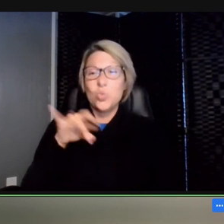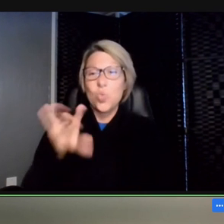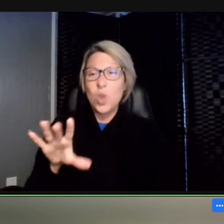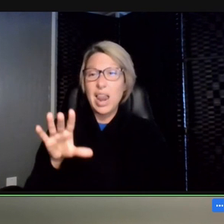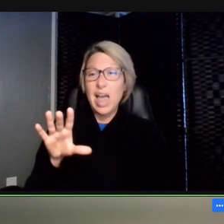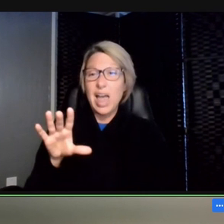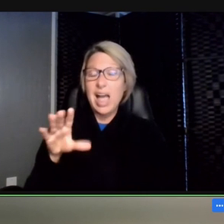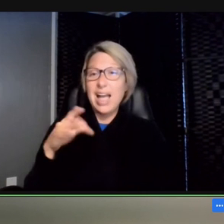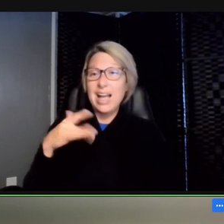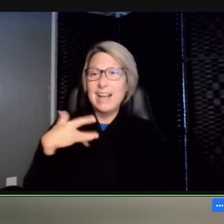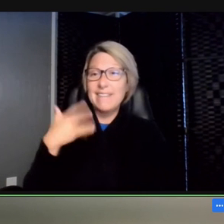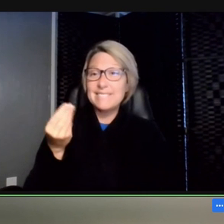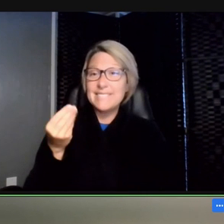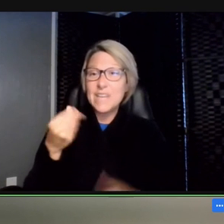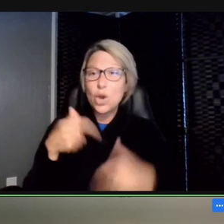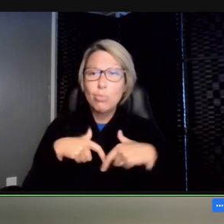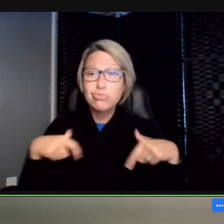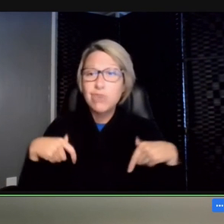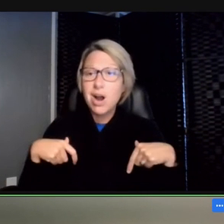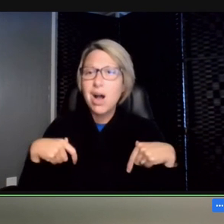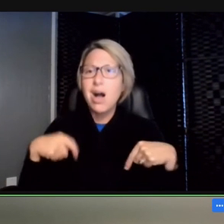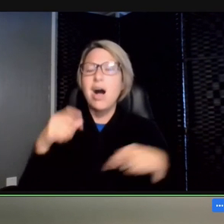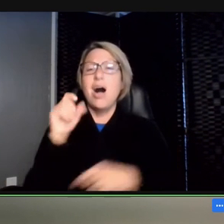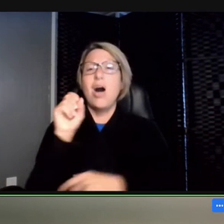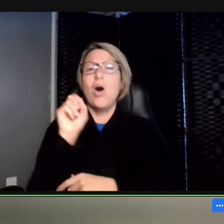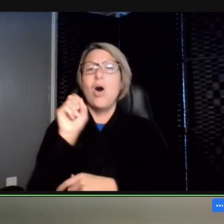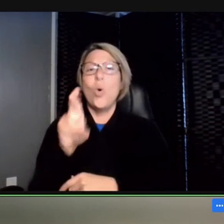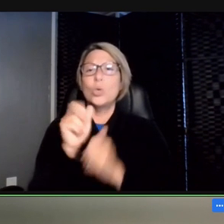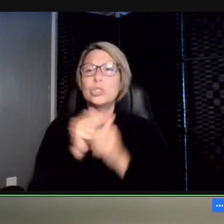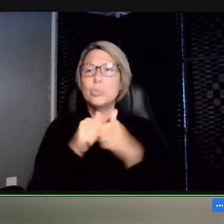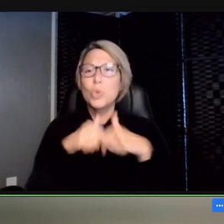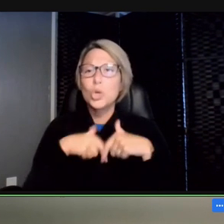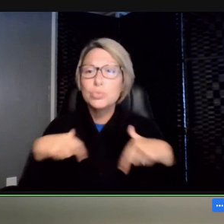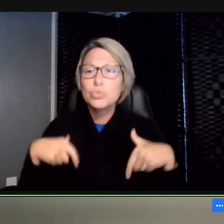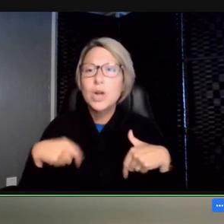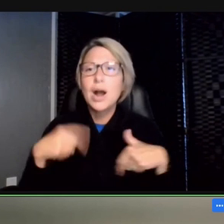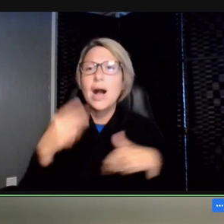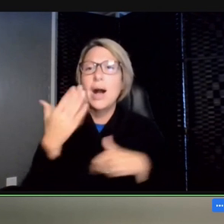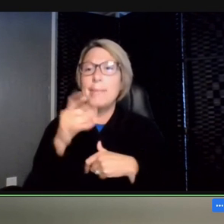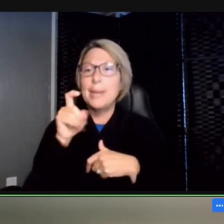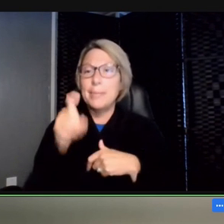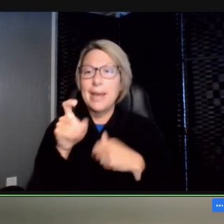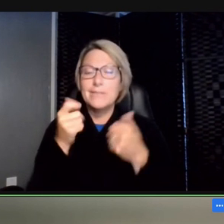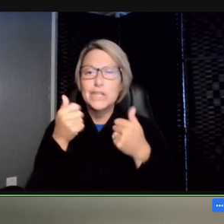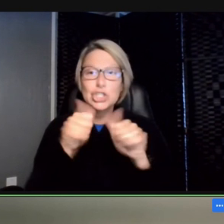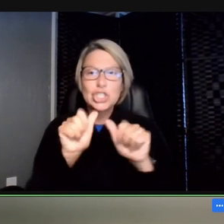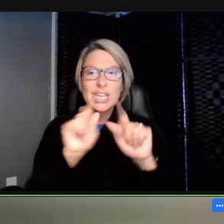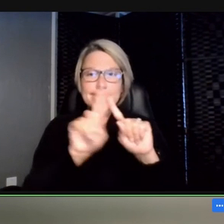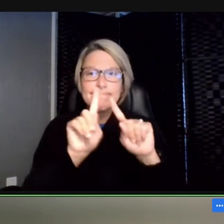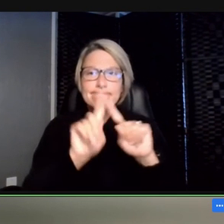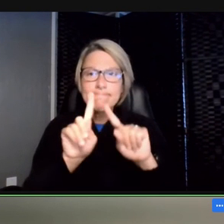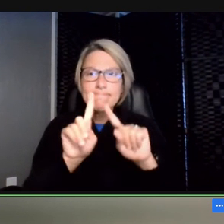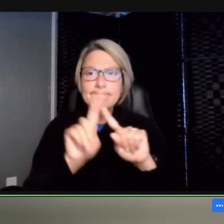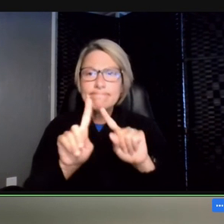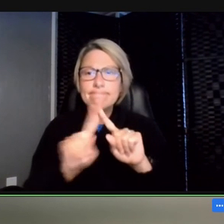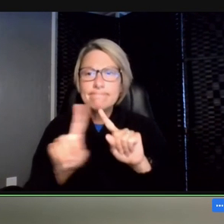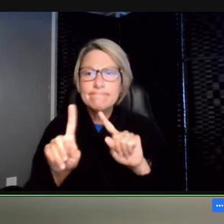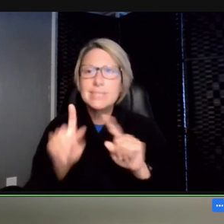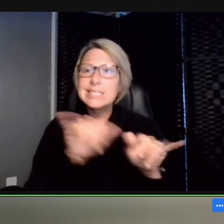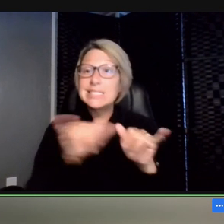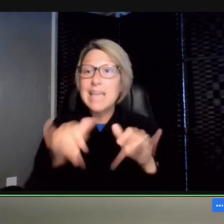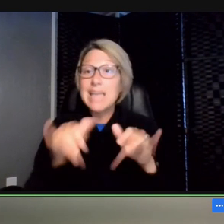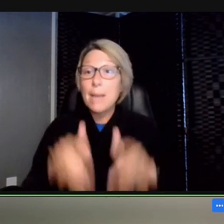of the bra that they're wearing or the sports bra that they're wearing. You might have to try a couple different ones. Same with